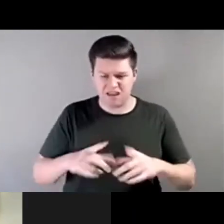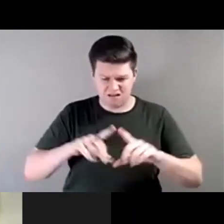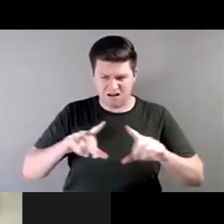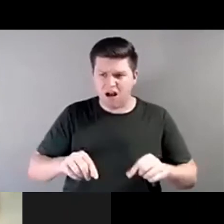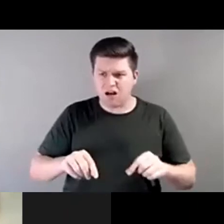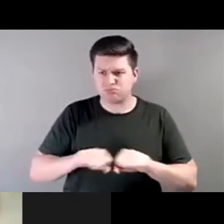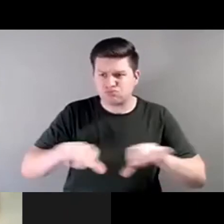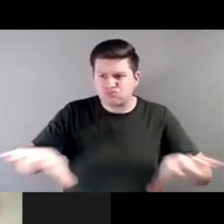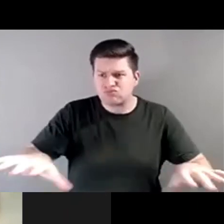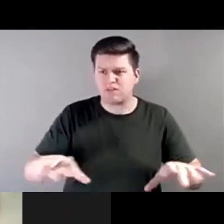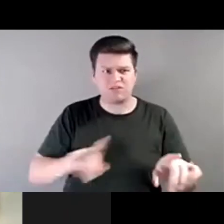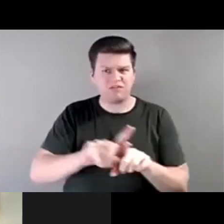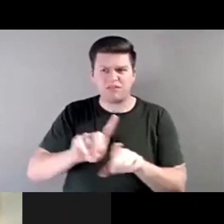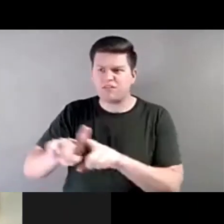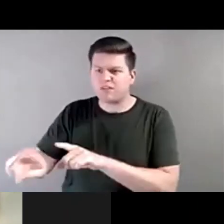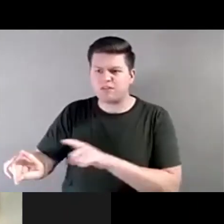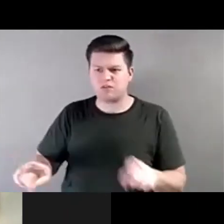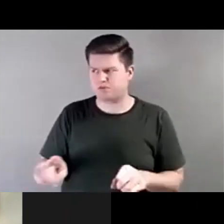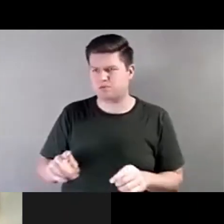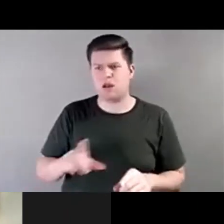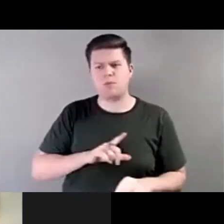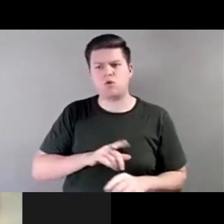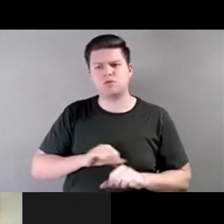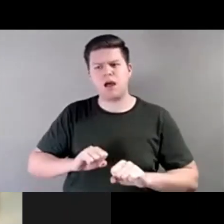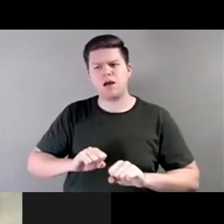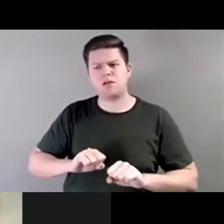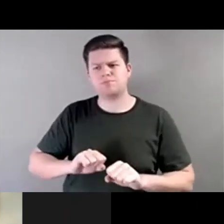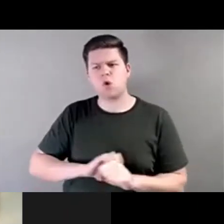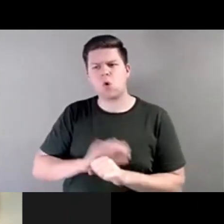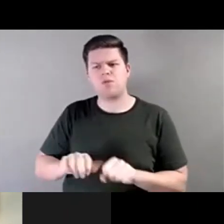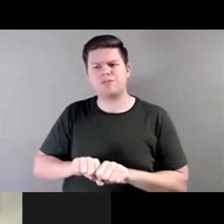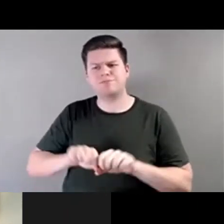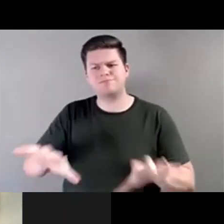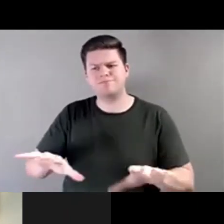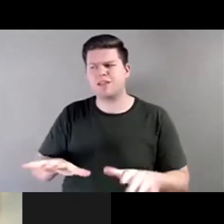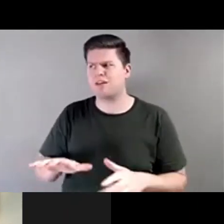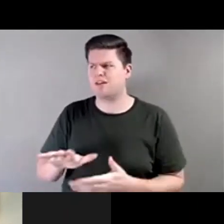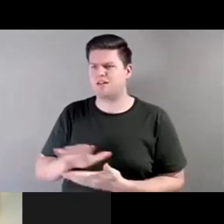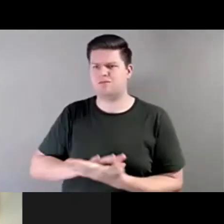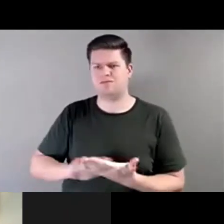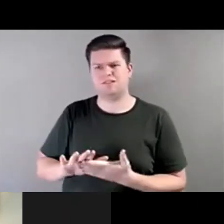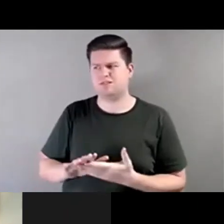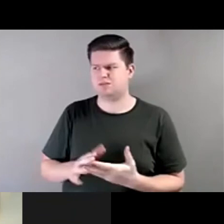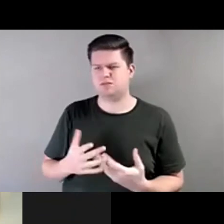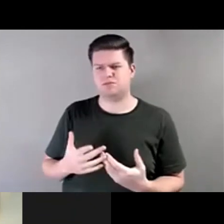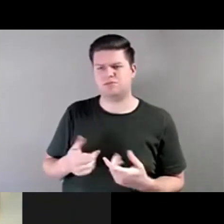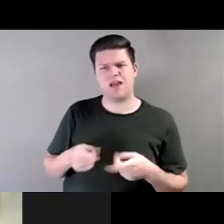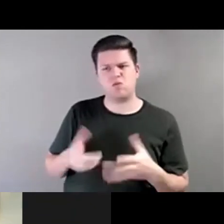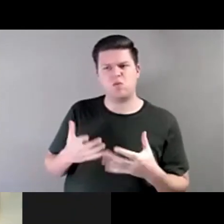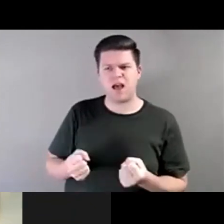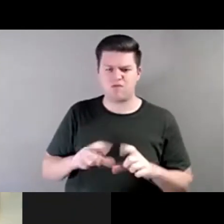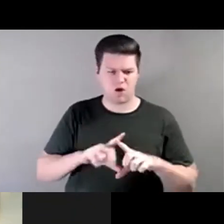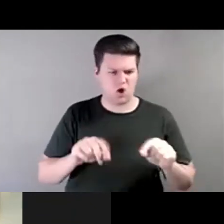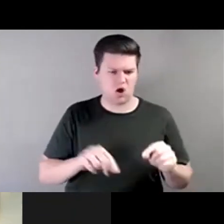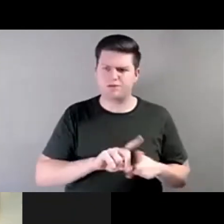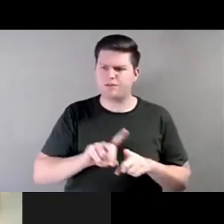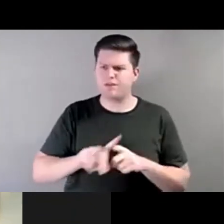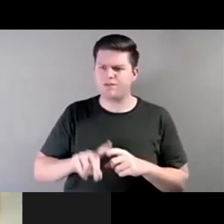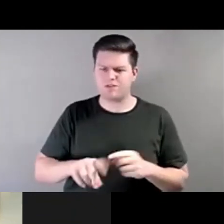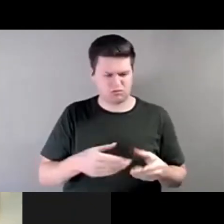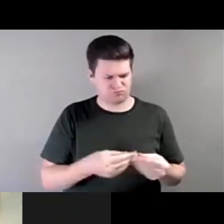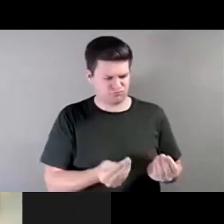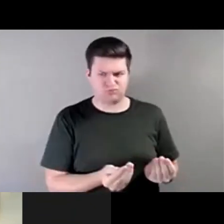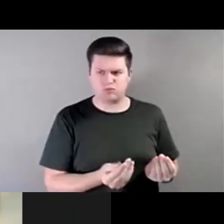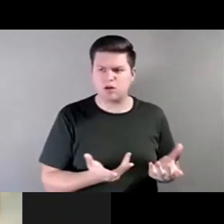that, that there should be an extensive engagement programme, and it shouldn't be for someone like me to be